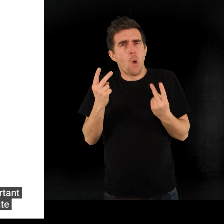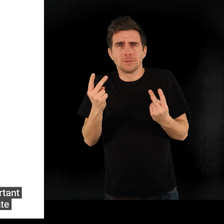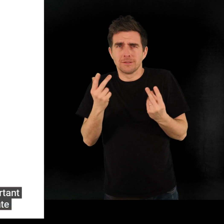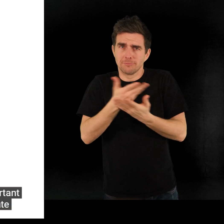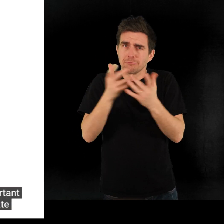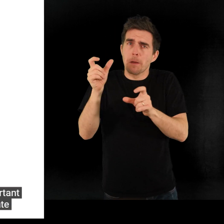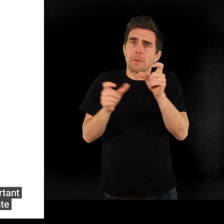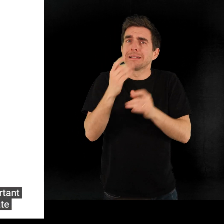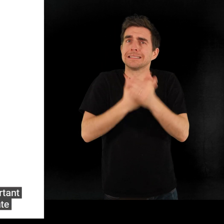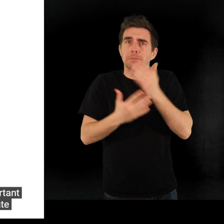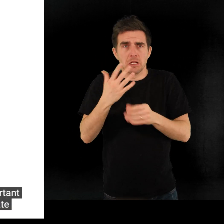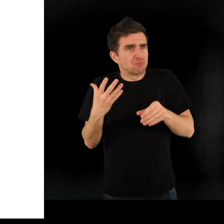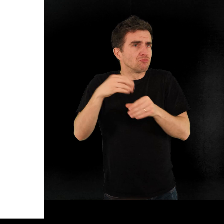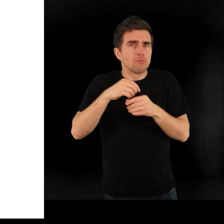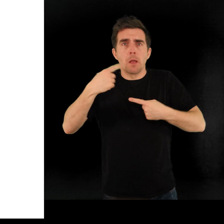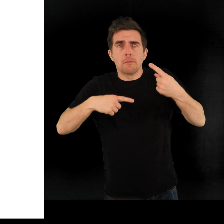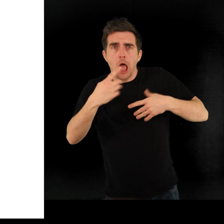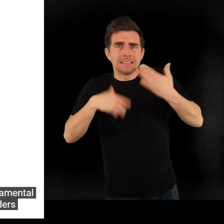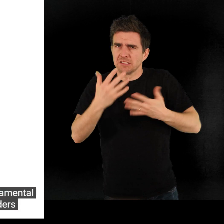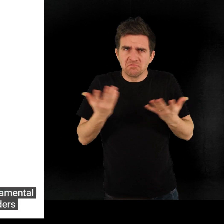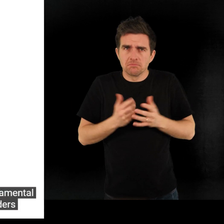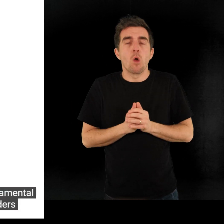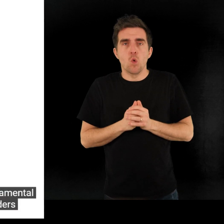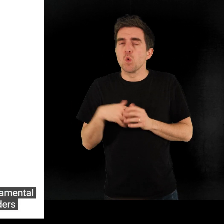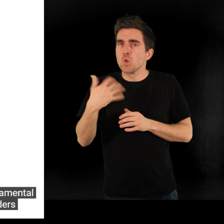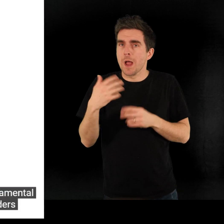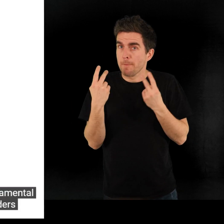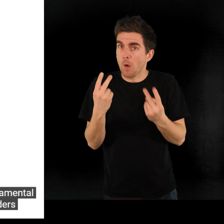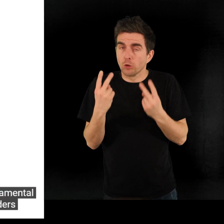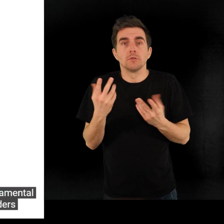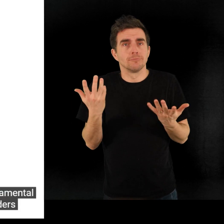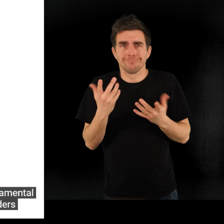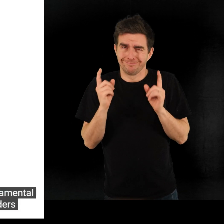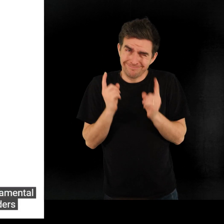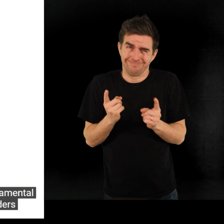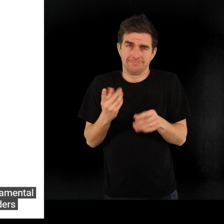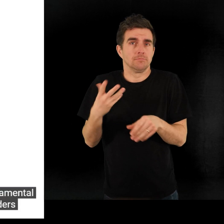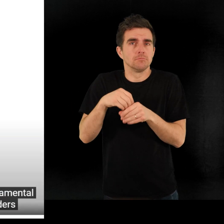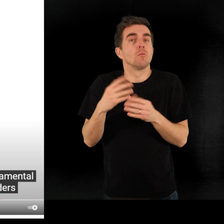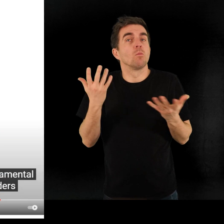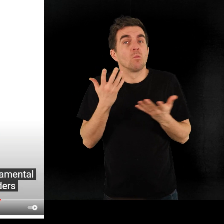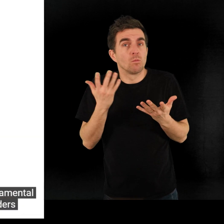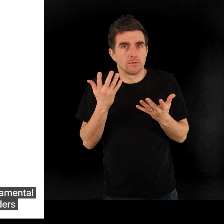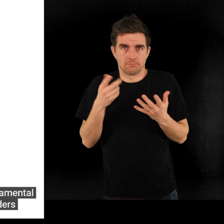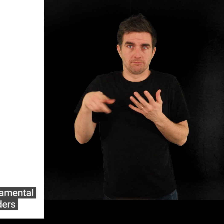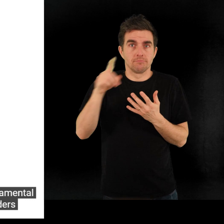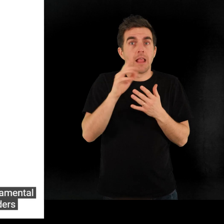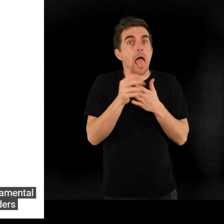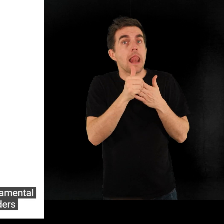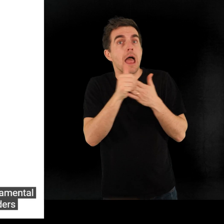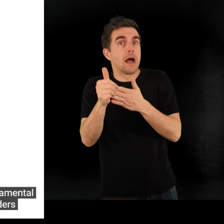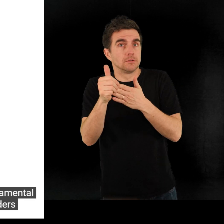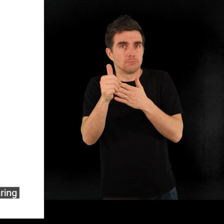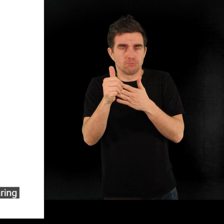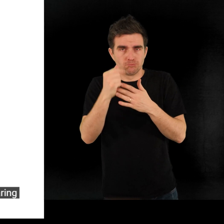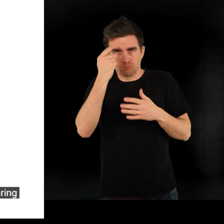important for people with disabilities to participate in political life? I think it is very important and fundamental for them to participate, because